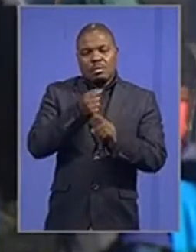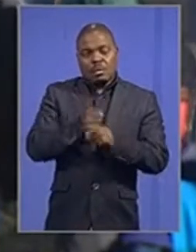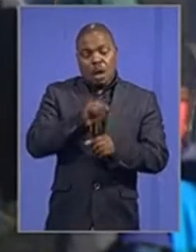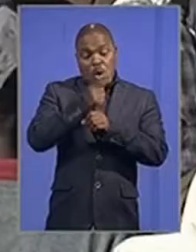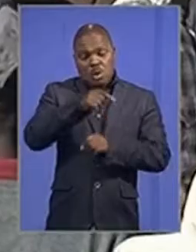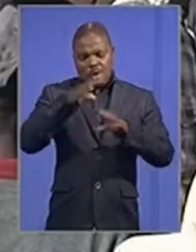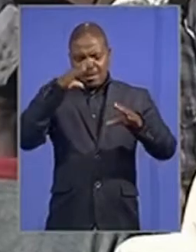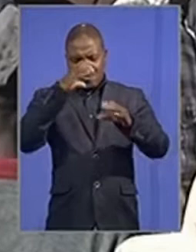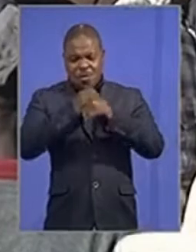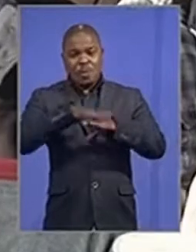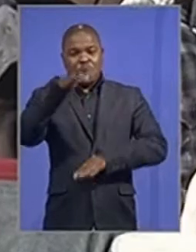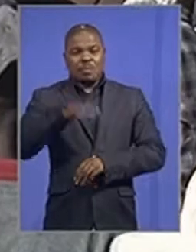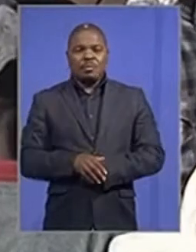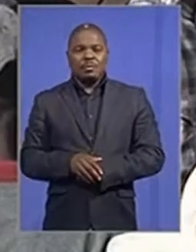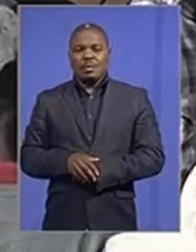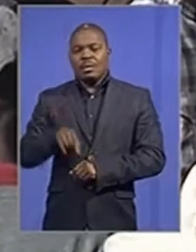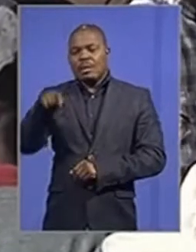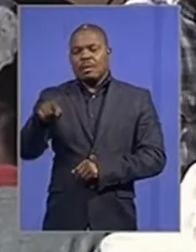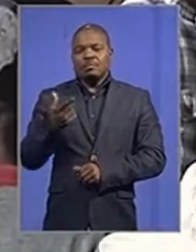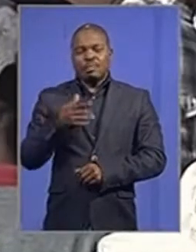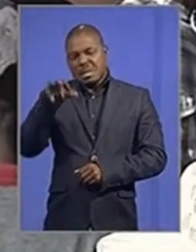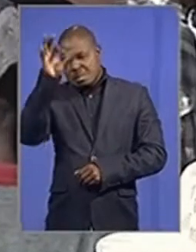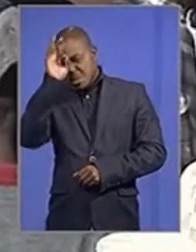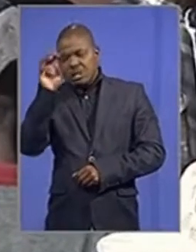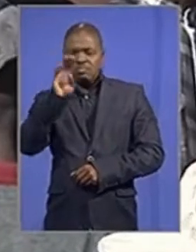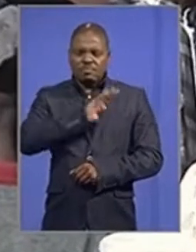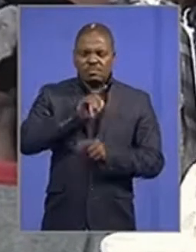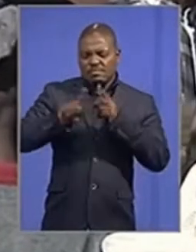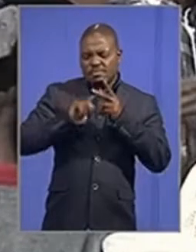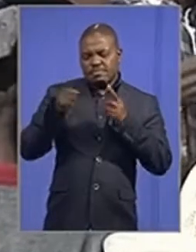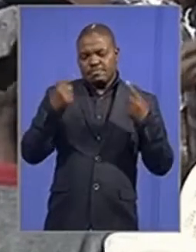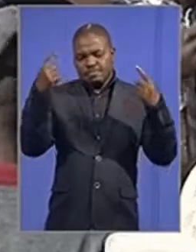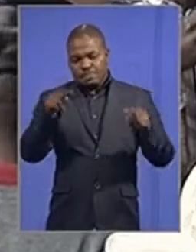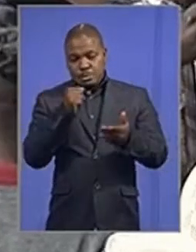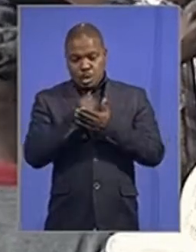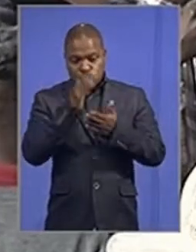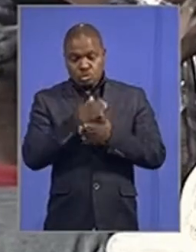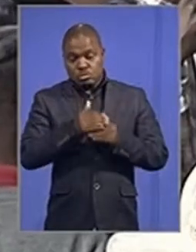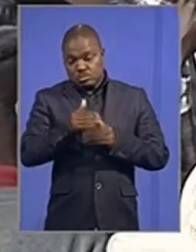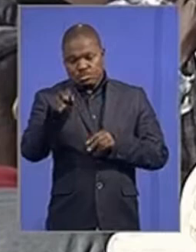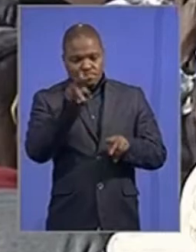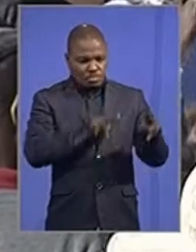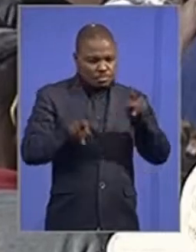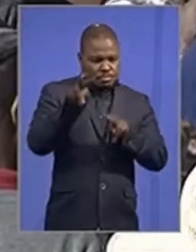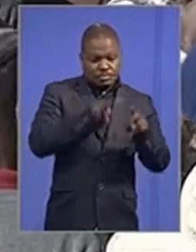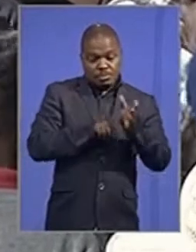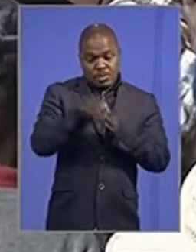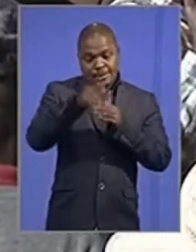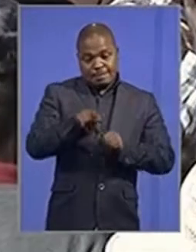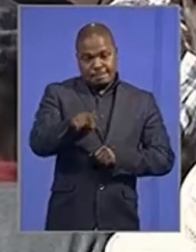ntšhošo gomme makala a twantšho ya molao a letetše gore ba netefatše gore melao ya COVID-19 e a latelwa mo mafelelong a beke.